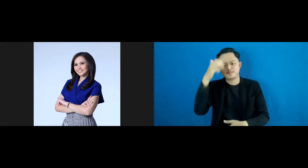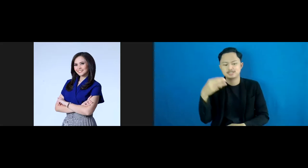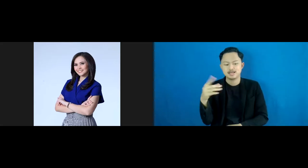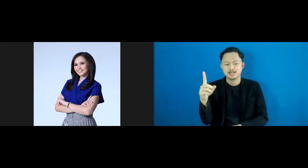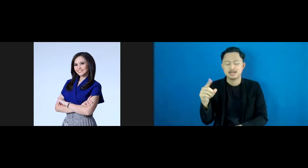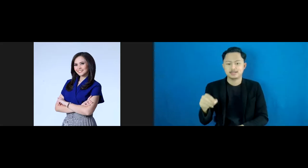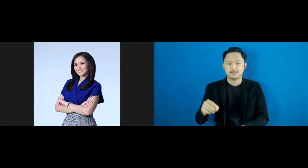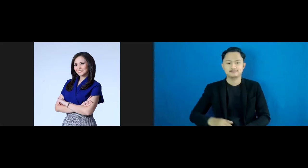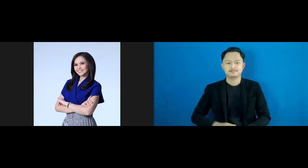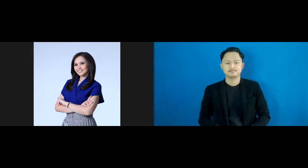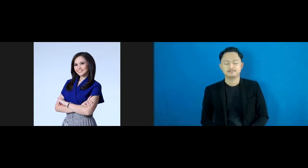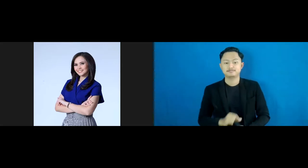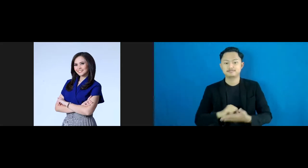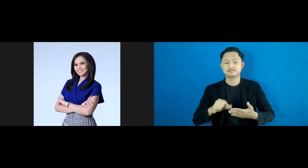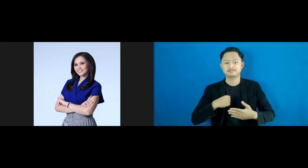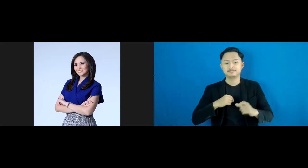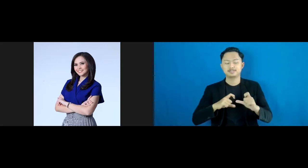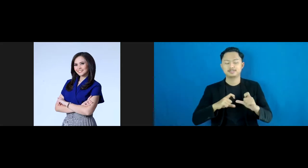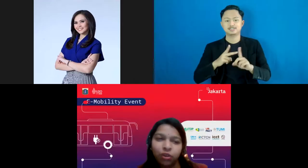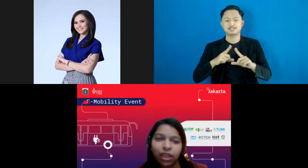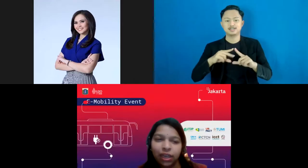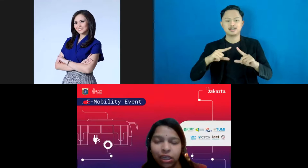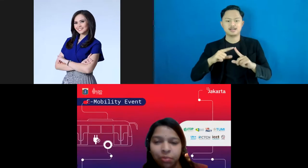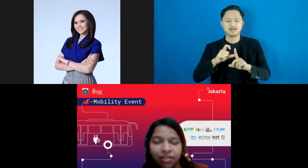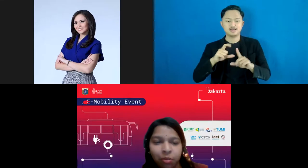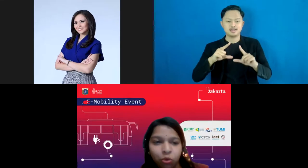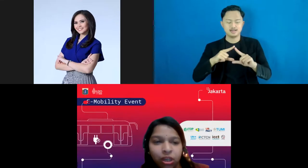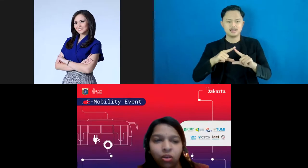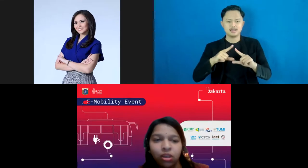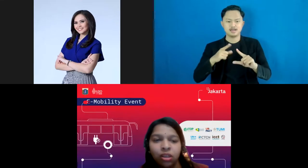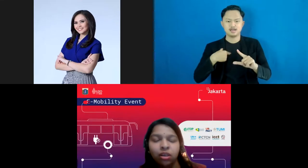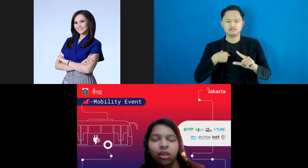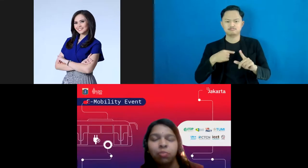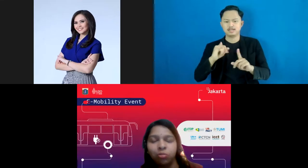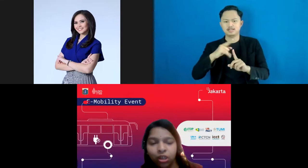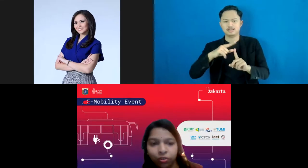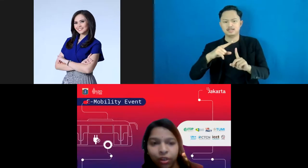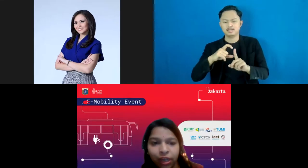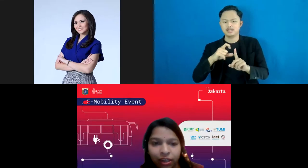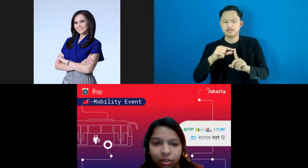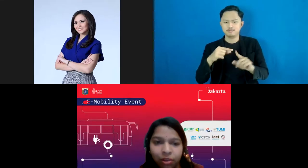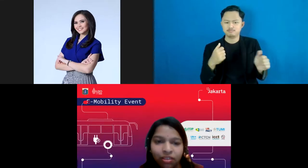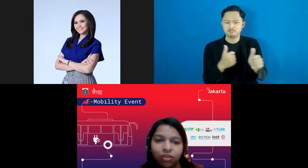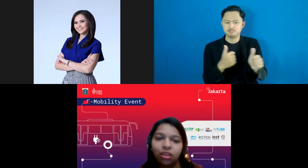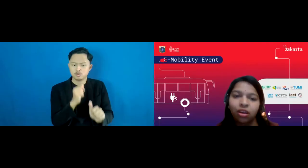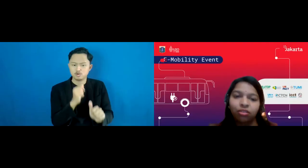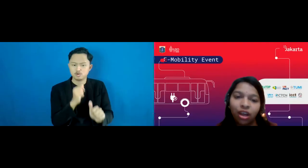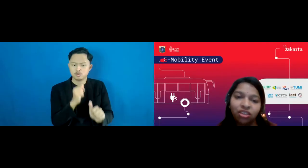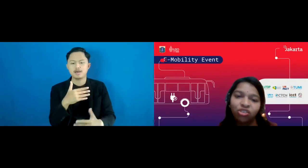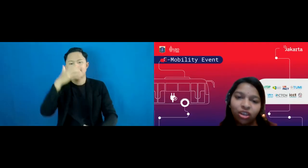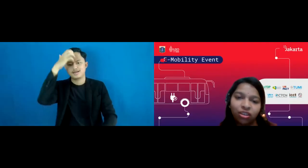deployment. My name is Sharda Golapudi, and I'm a consultant with ITDP supporting on the deployment of their electric buses